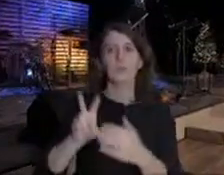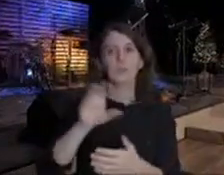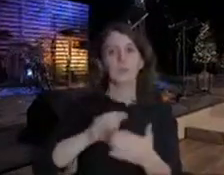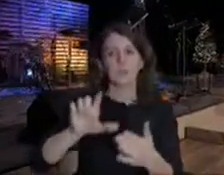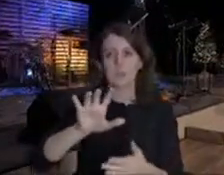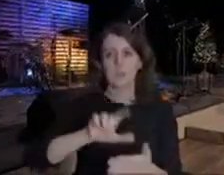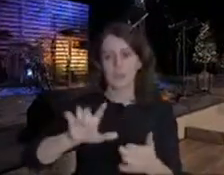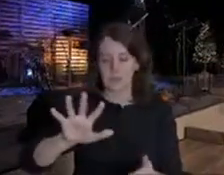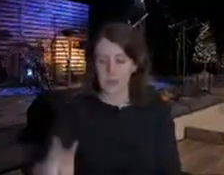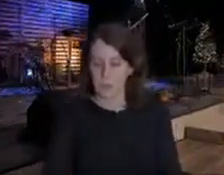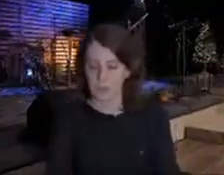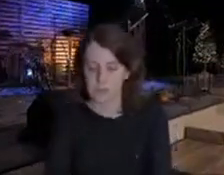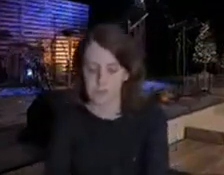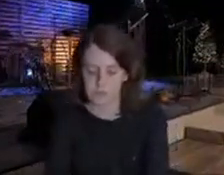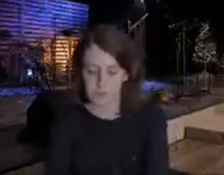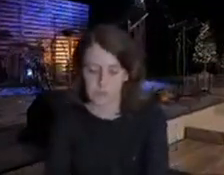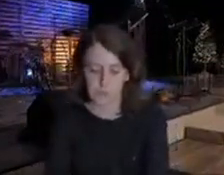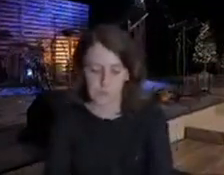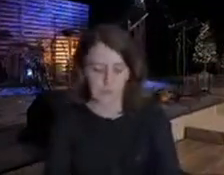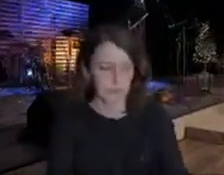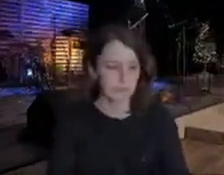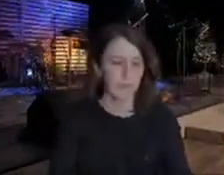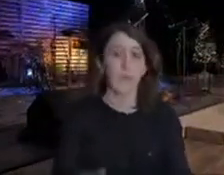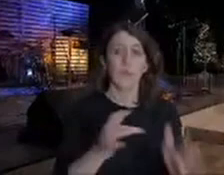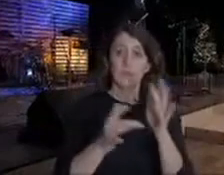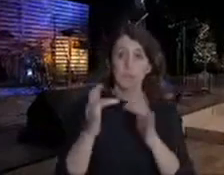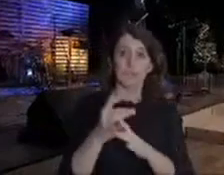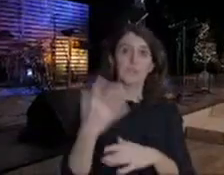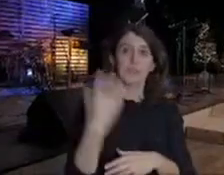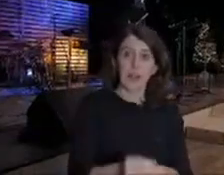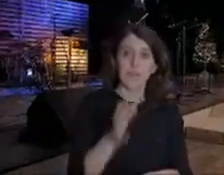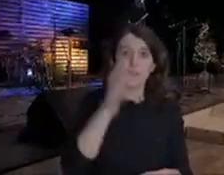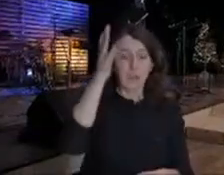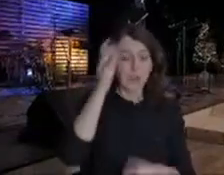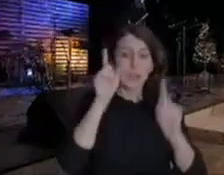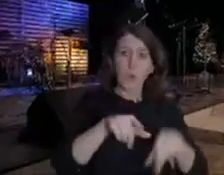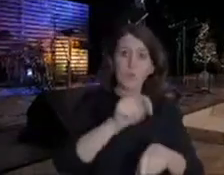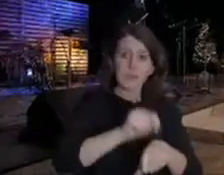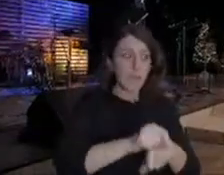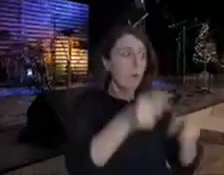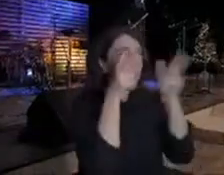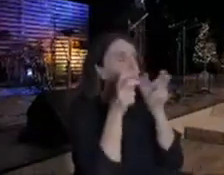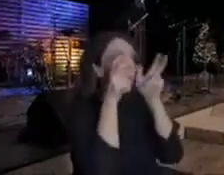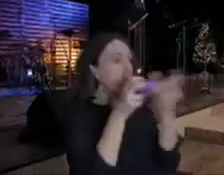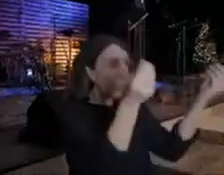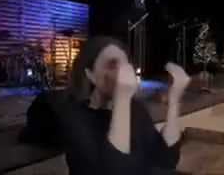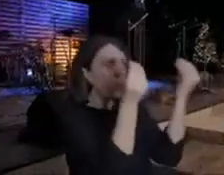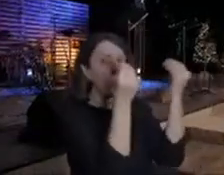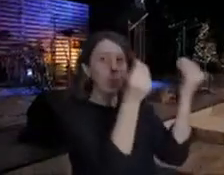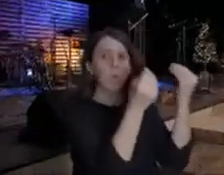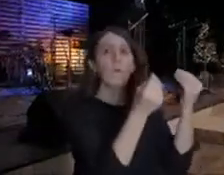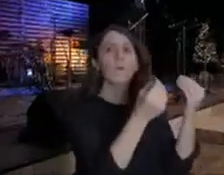right? Jesus is playing hooky from his parents. He is in the temple. He's listening to the teaching even as a kid, and